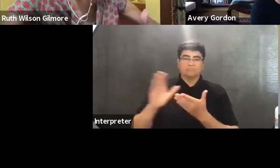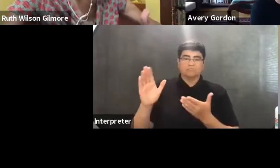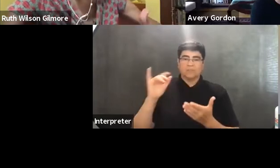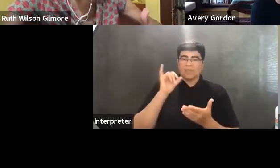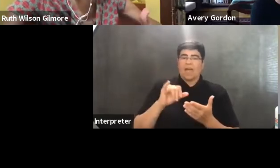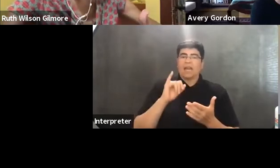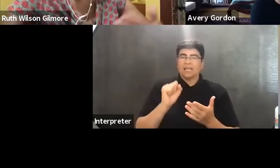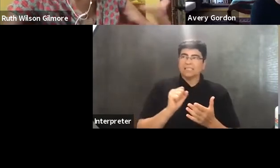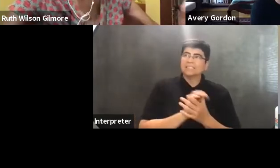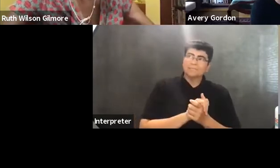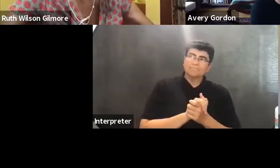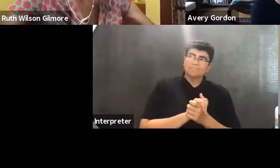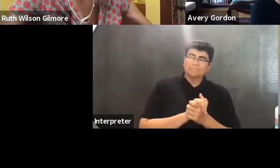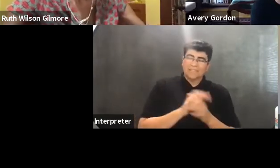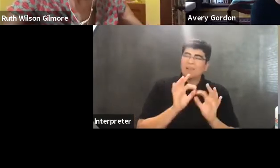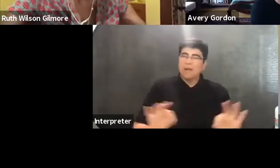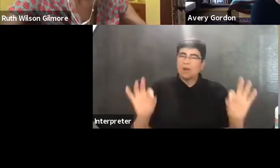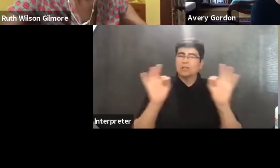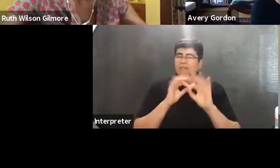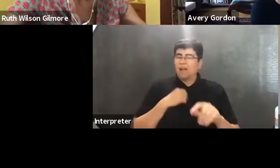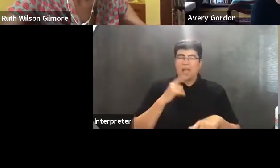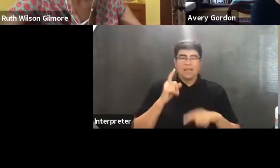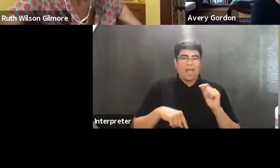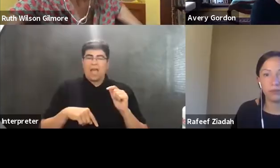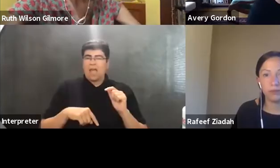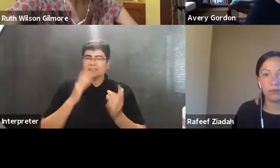an imperative that I can't shake off.